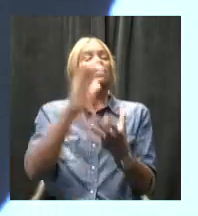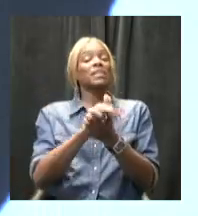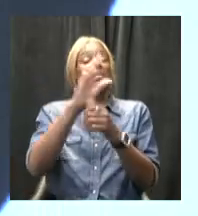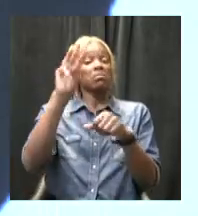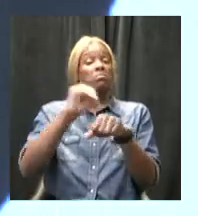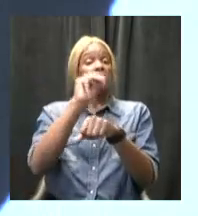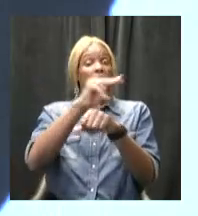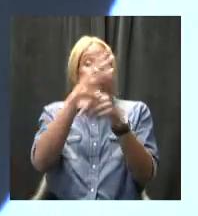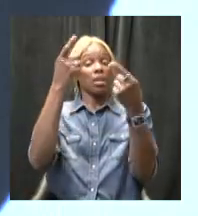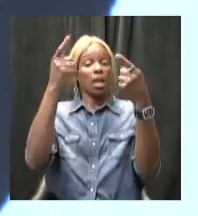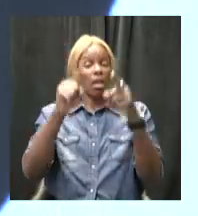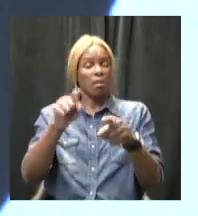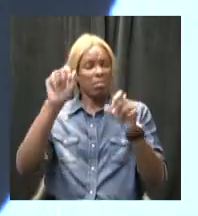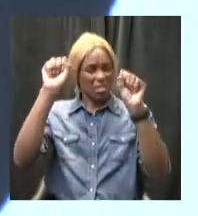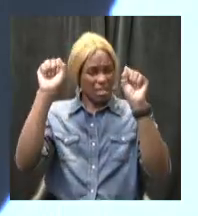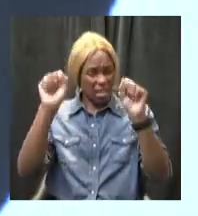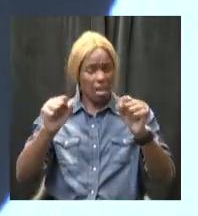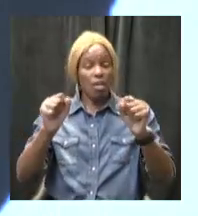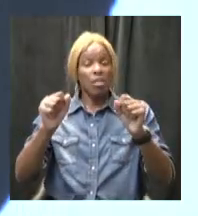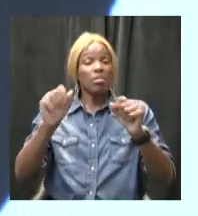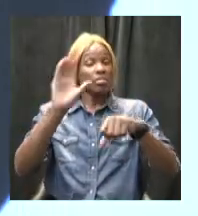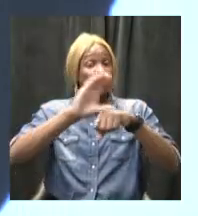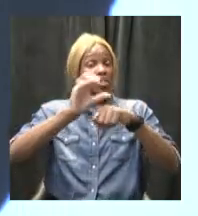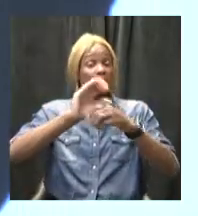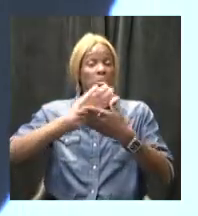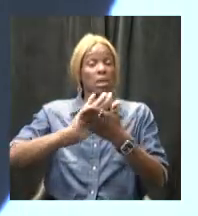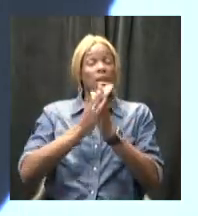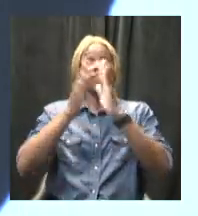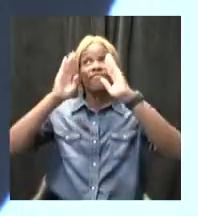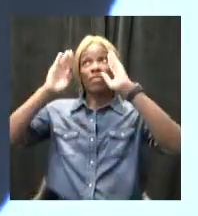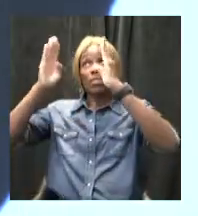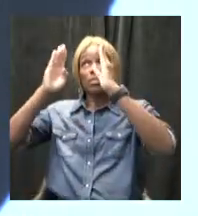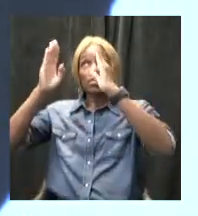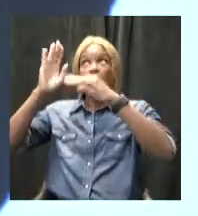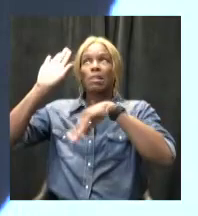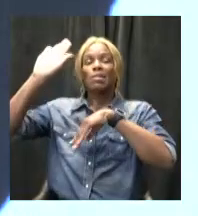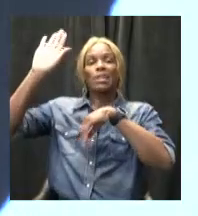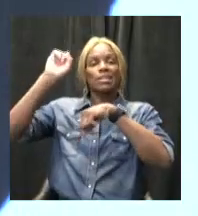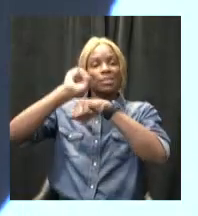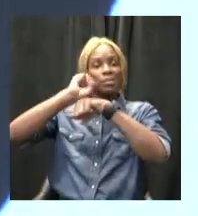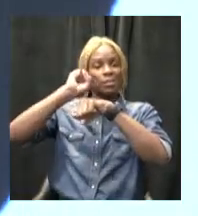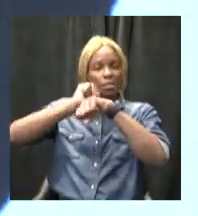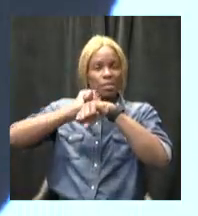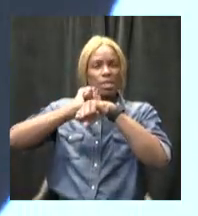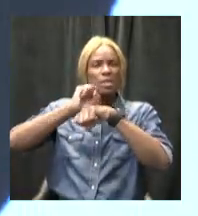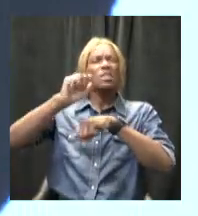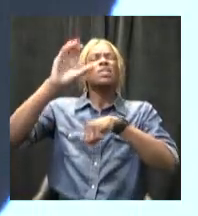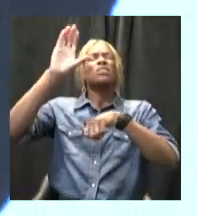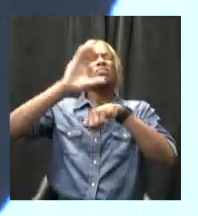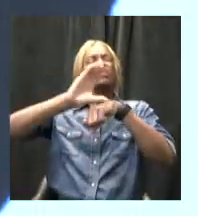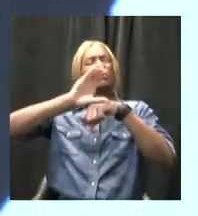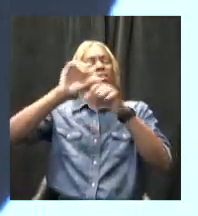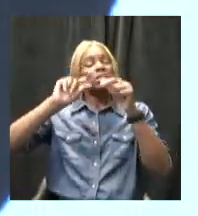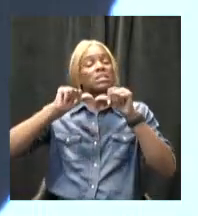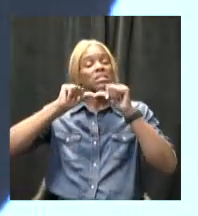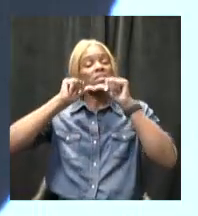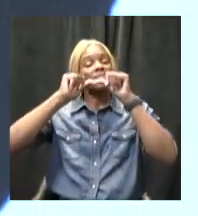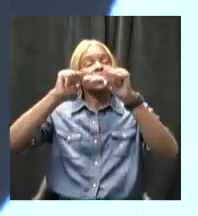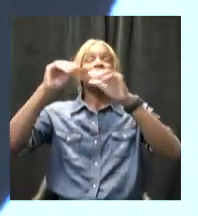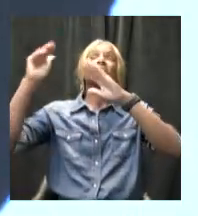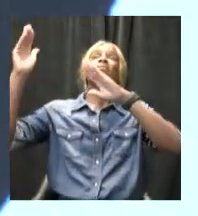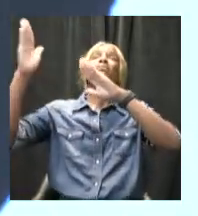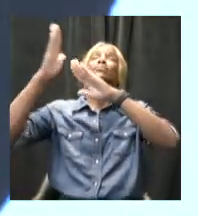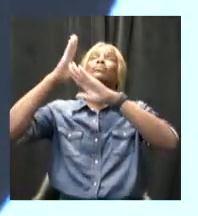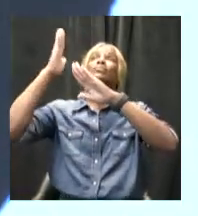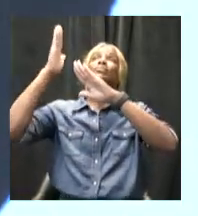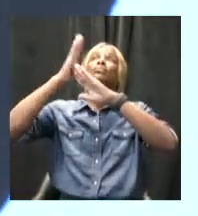the church gets focused on what God has called it to do. When the church keeps lifting up the name of Jesus. When the church